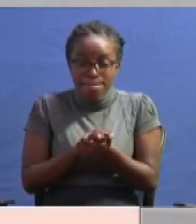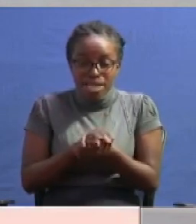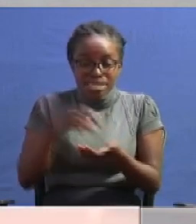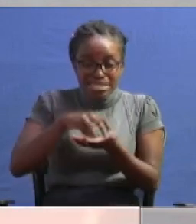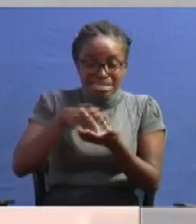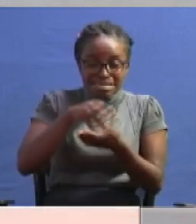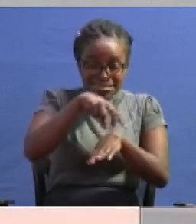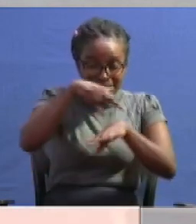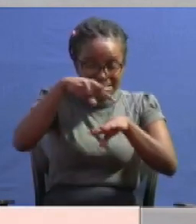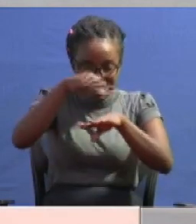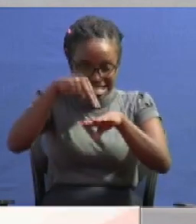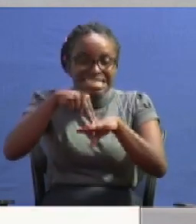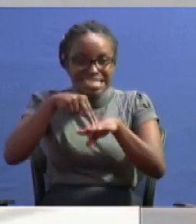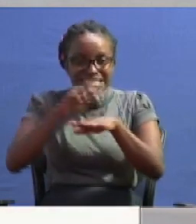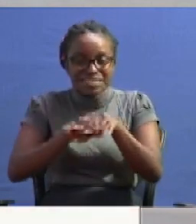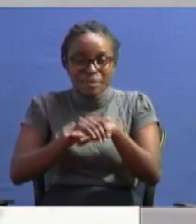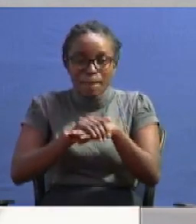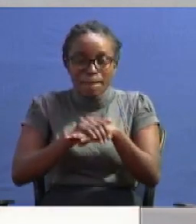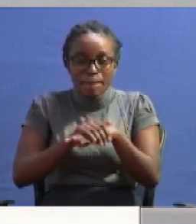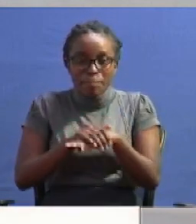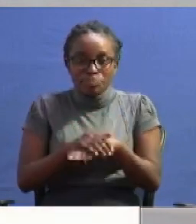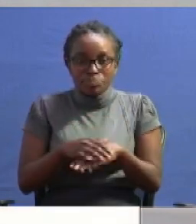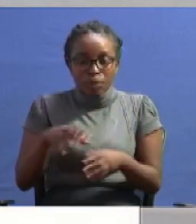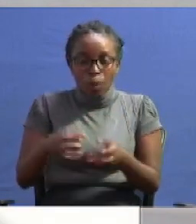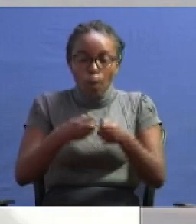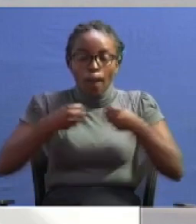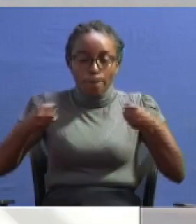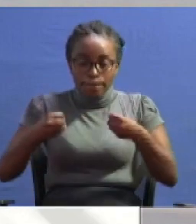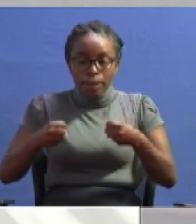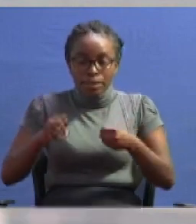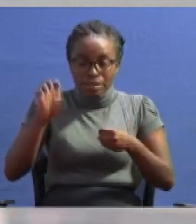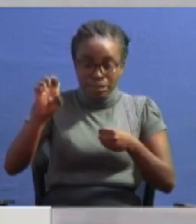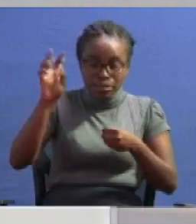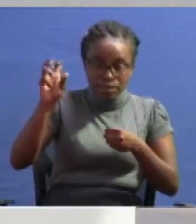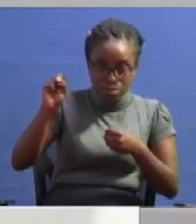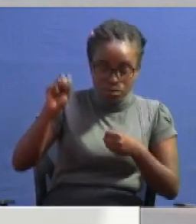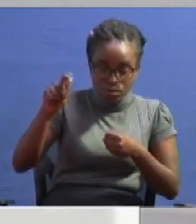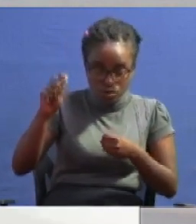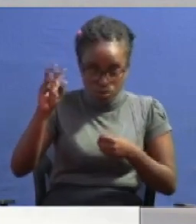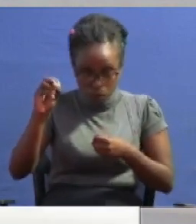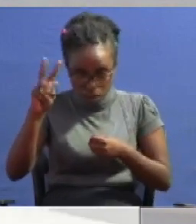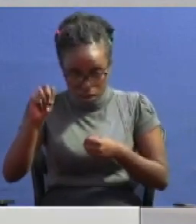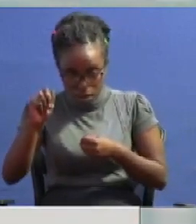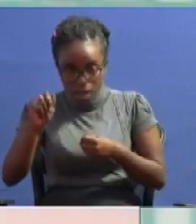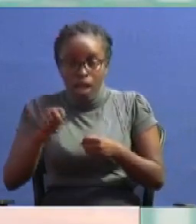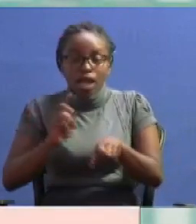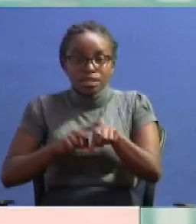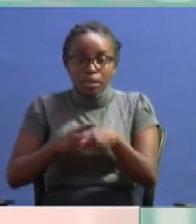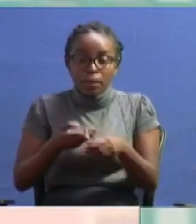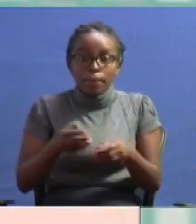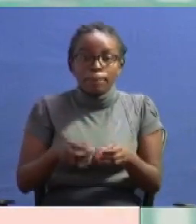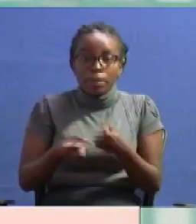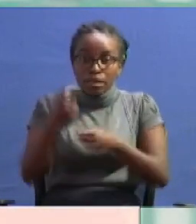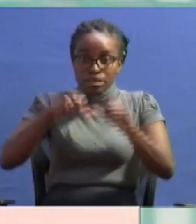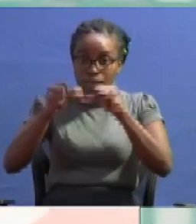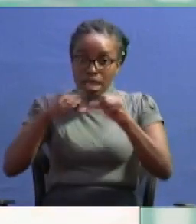help me unpack this discussion is Eston Maina. This is a political scientist. Asante sana for making time.